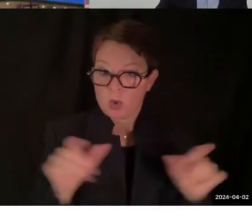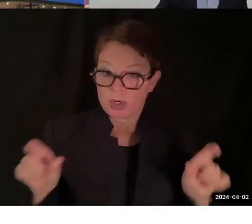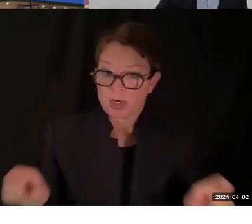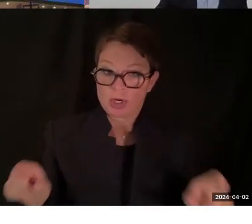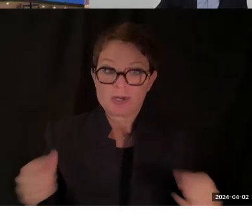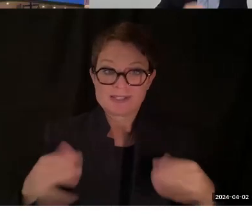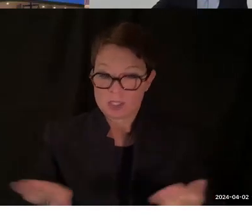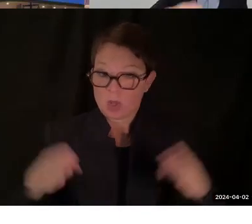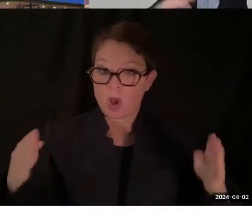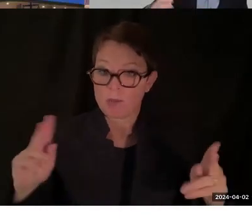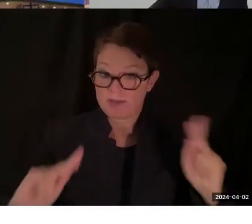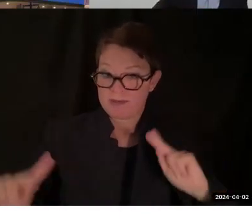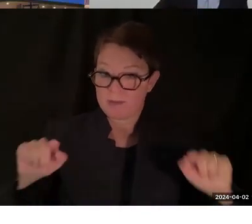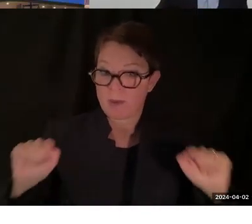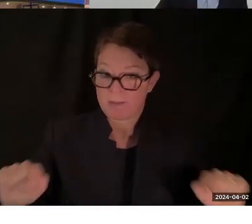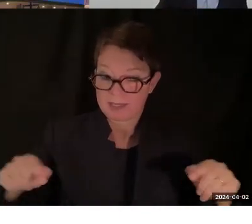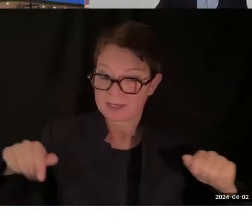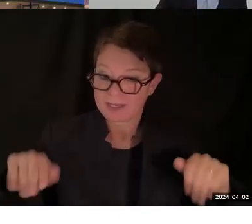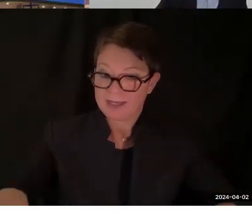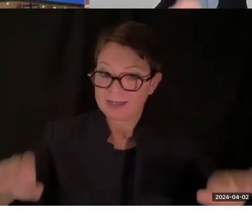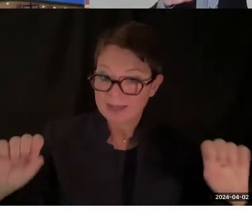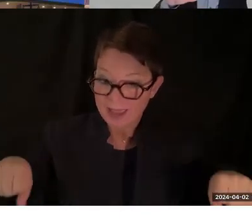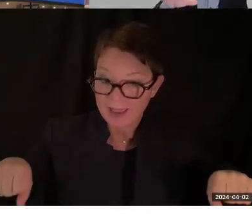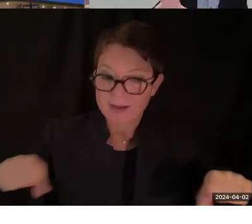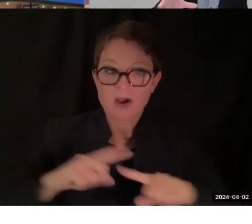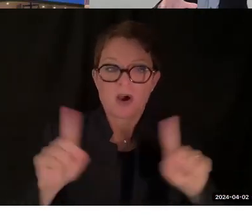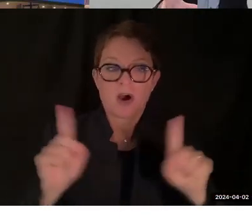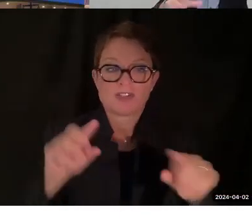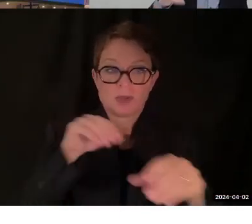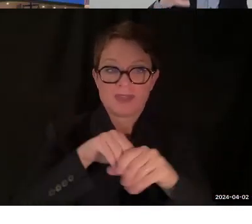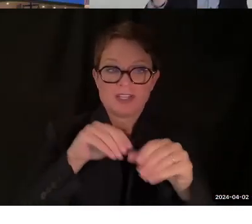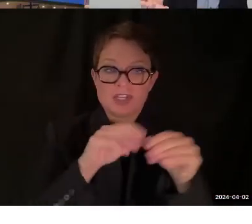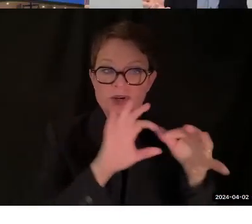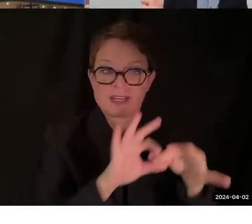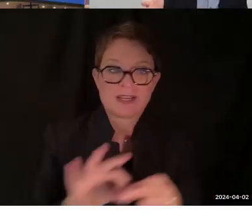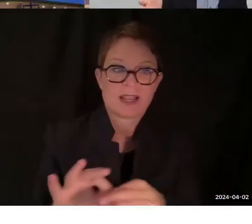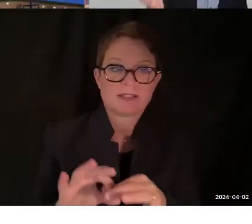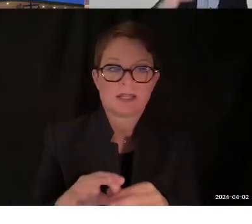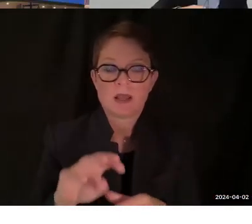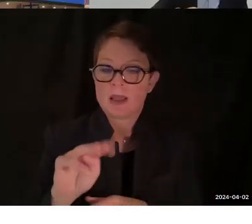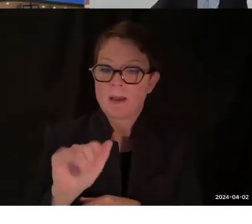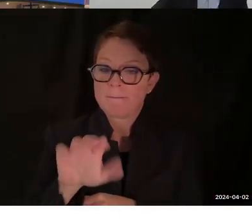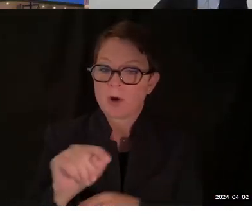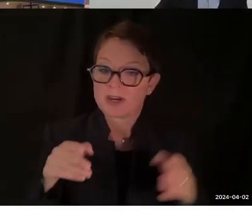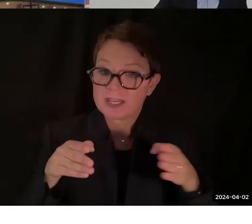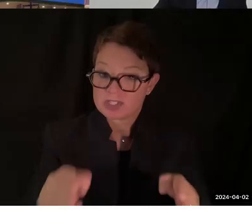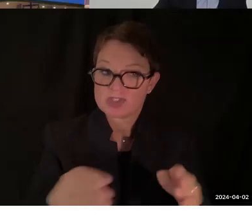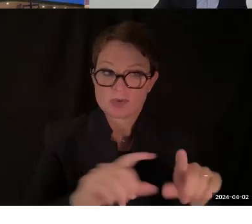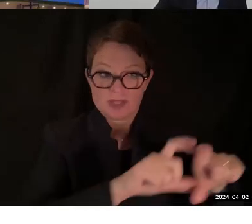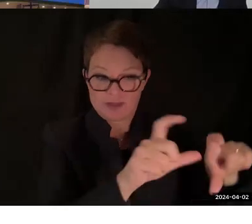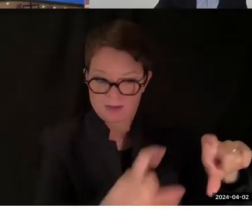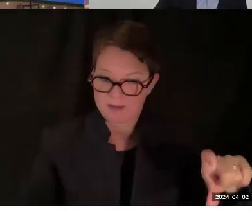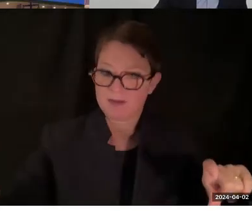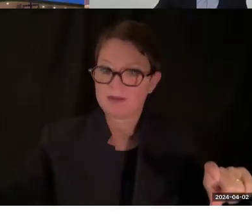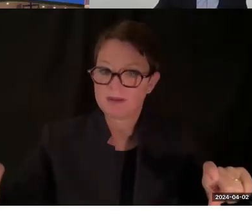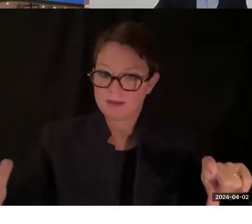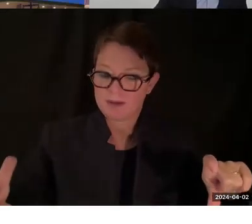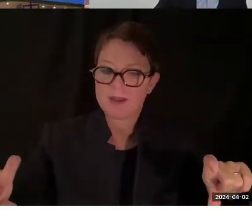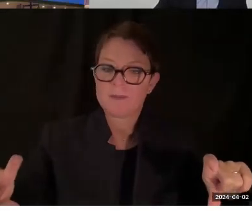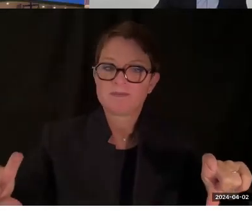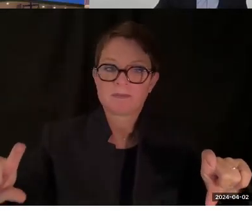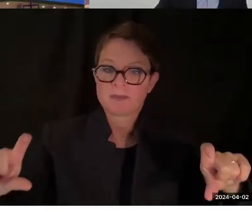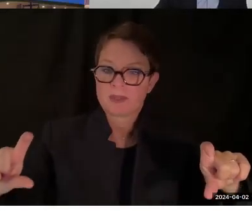to be open to the public, as well as the interior connectors starting at that Market Street atrium and that promenade that was on the